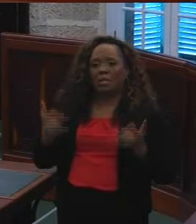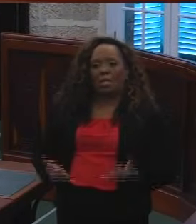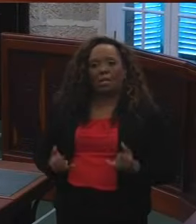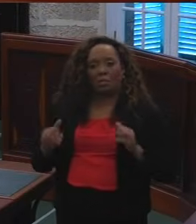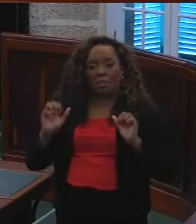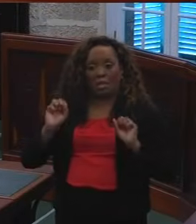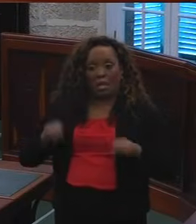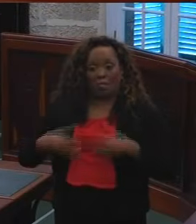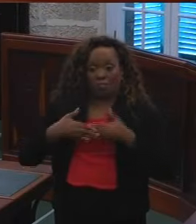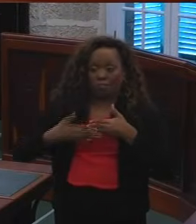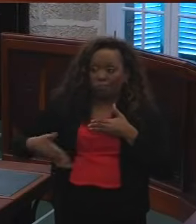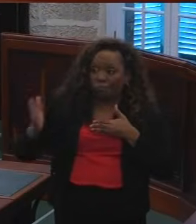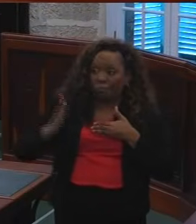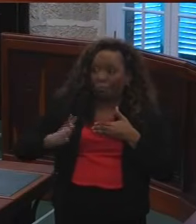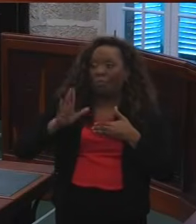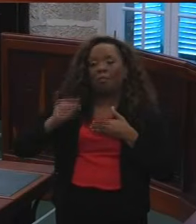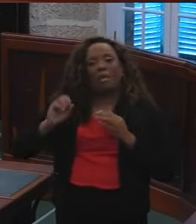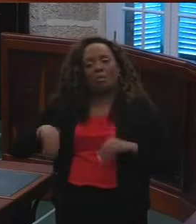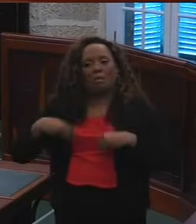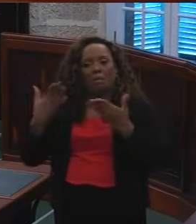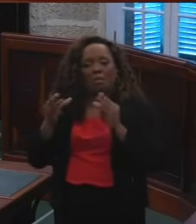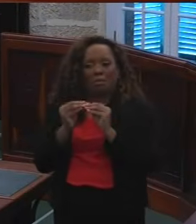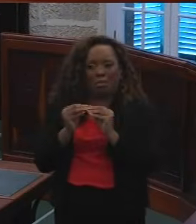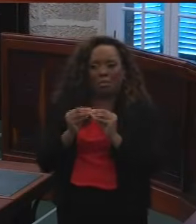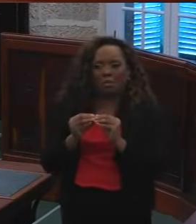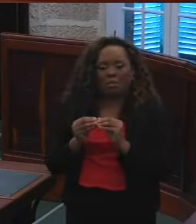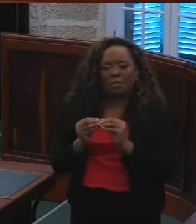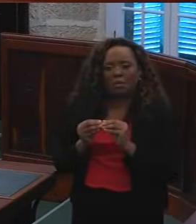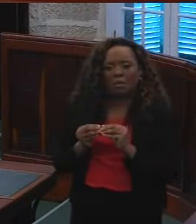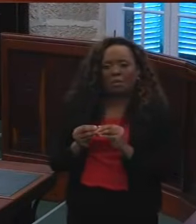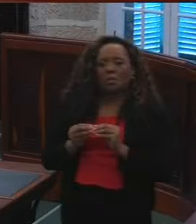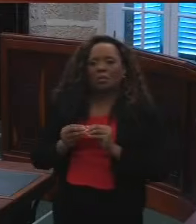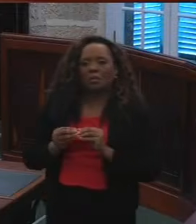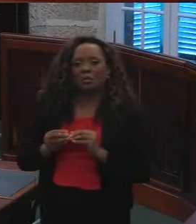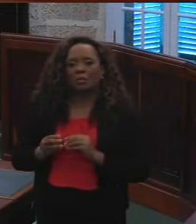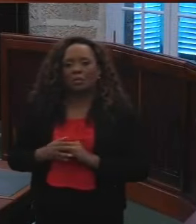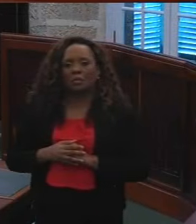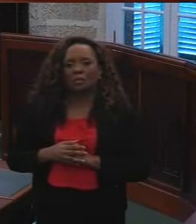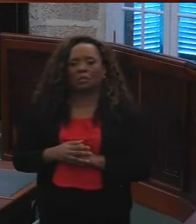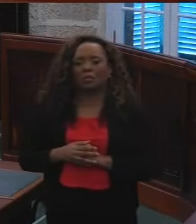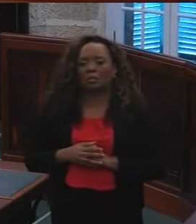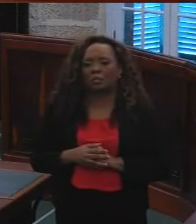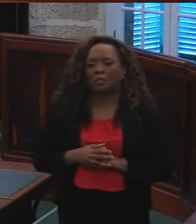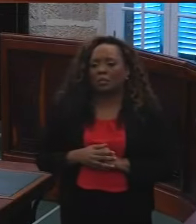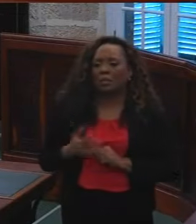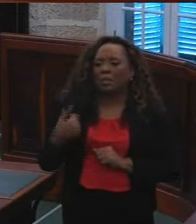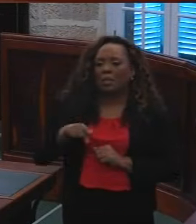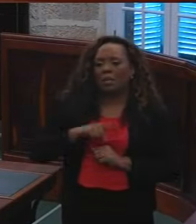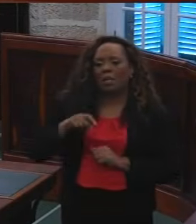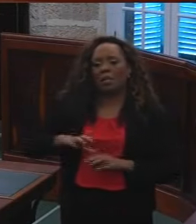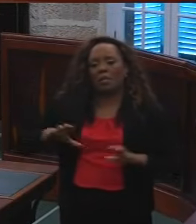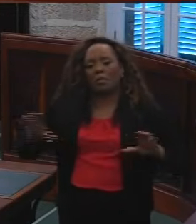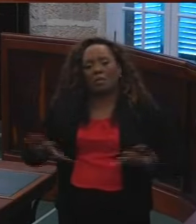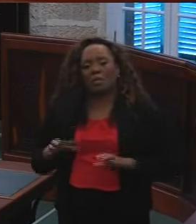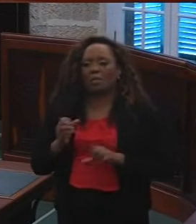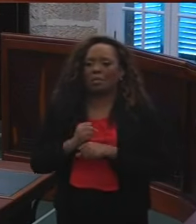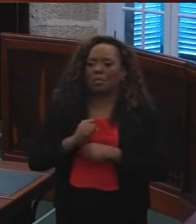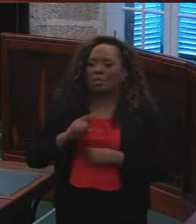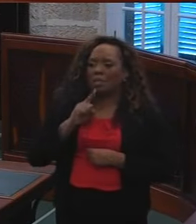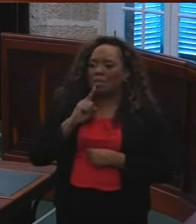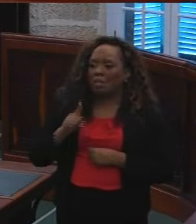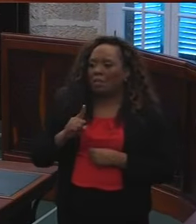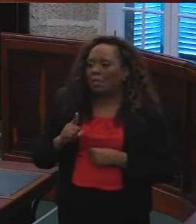sir, to be able to deliver. We have to enforce what the bill allows us to enforce. We have to put in place